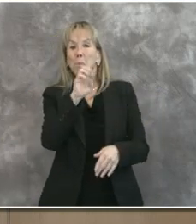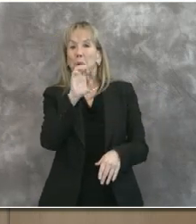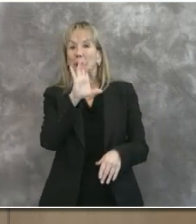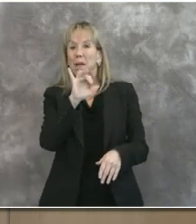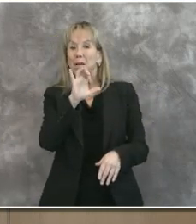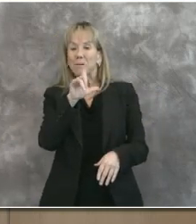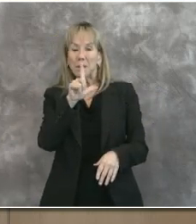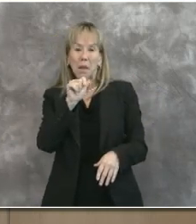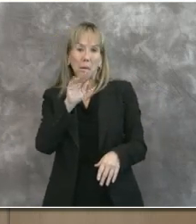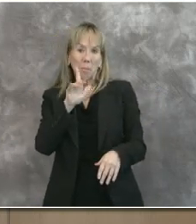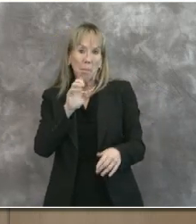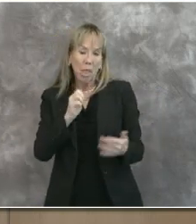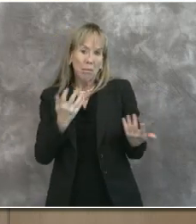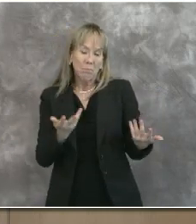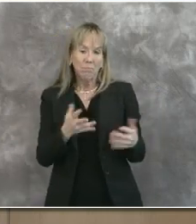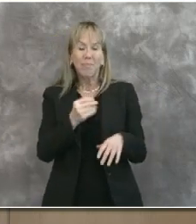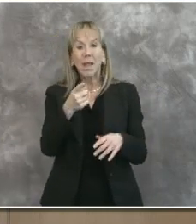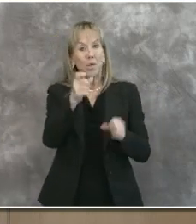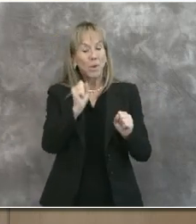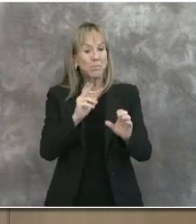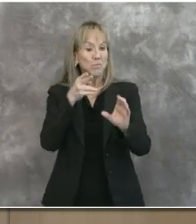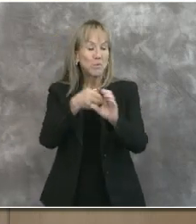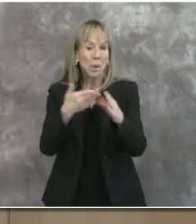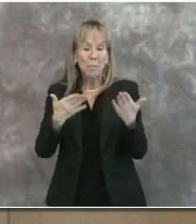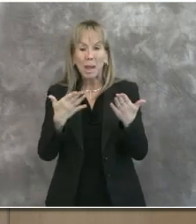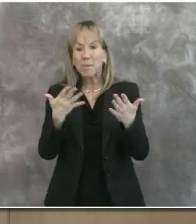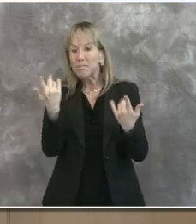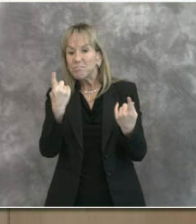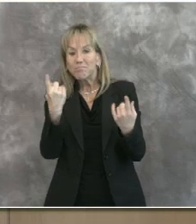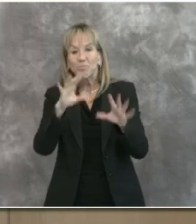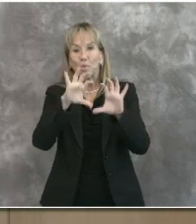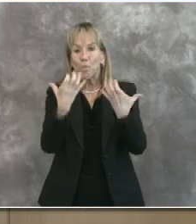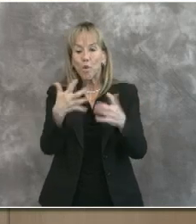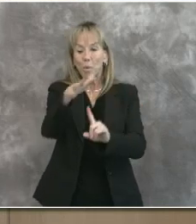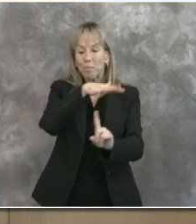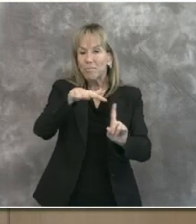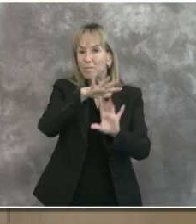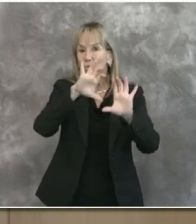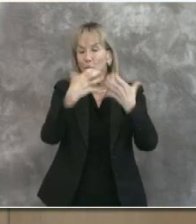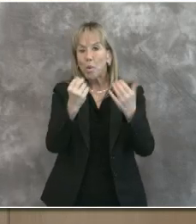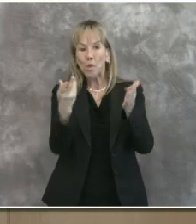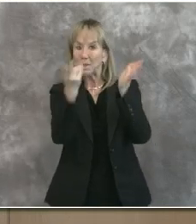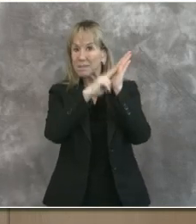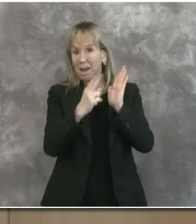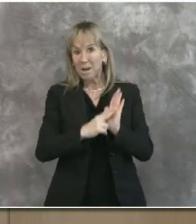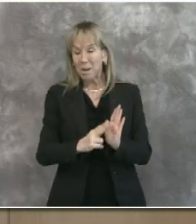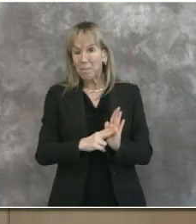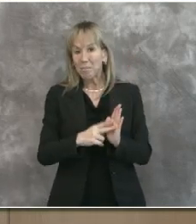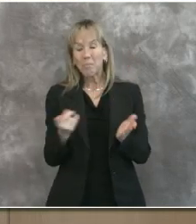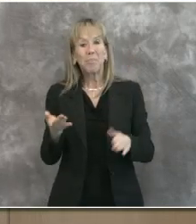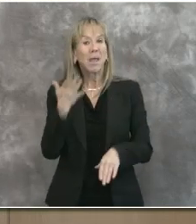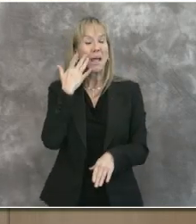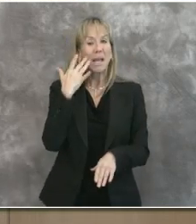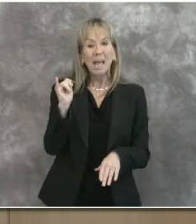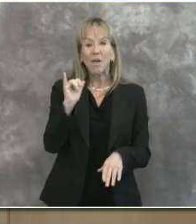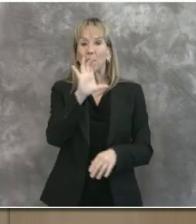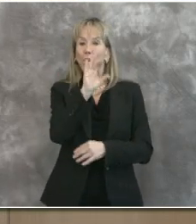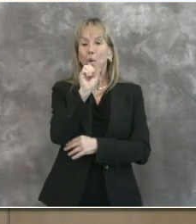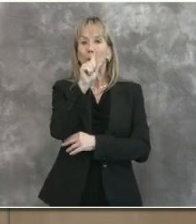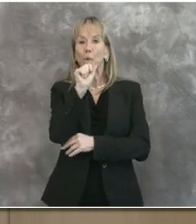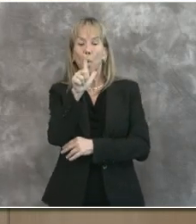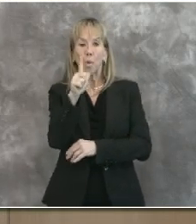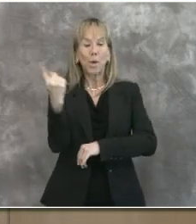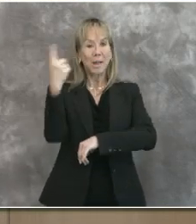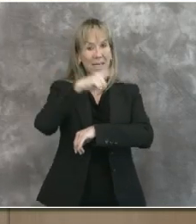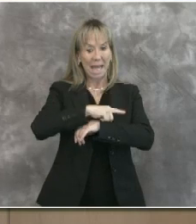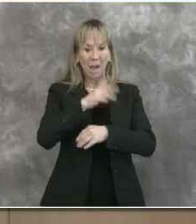for the future by joining an environmental group or signing up for an upcoming event. California Coastal Day is set